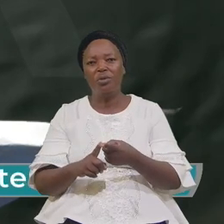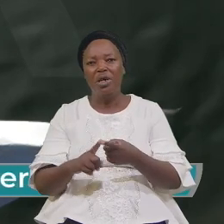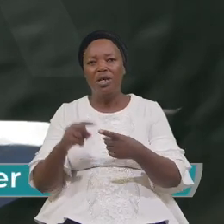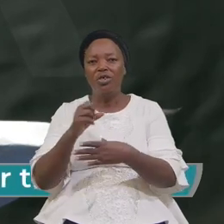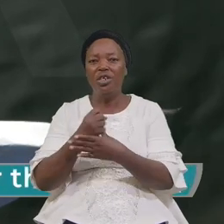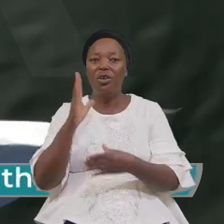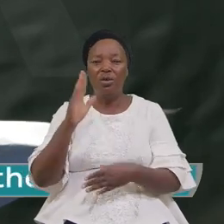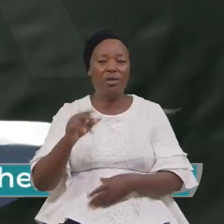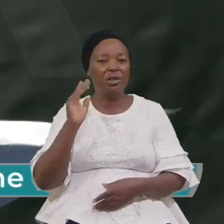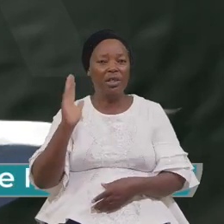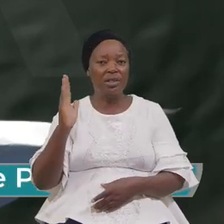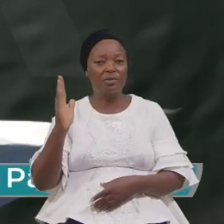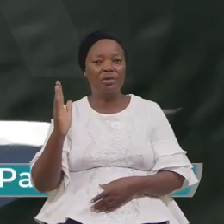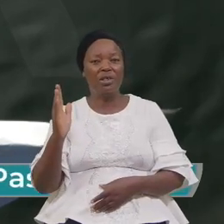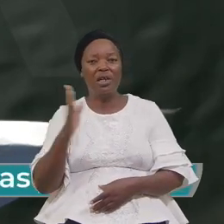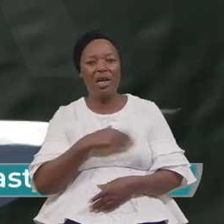people's testimony.